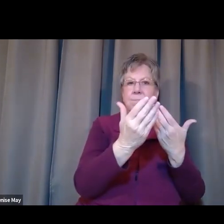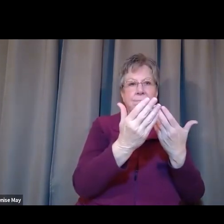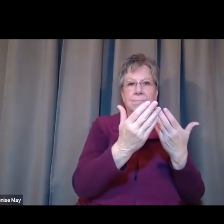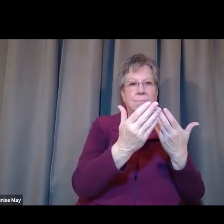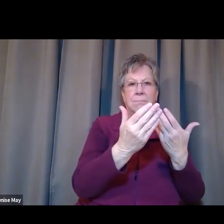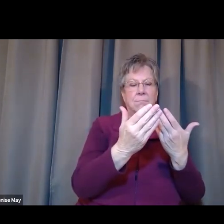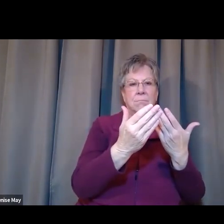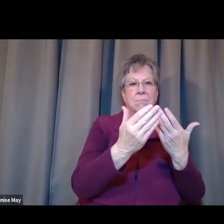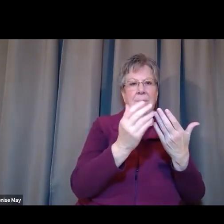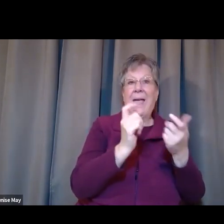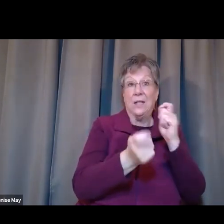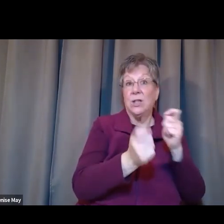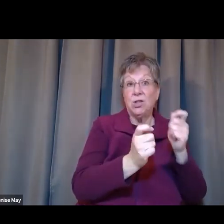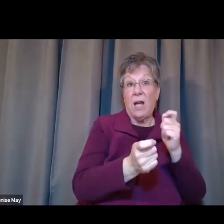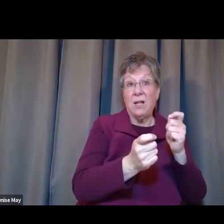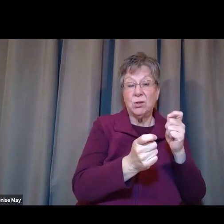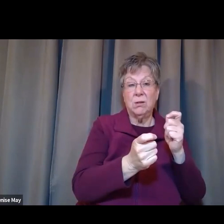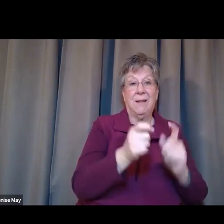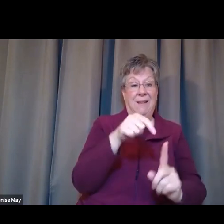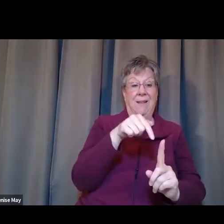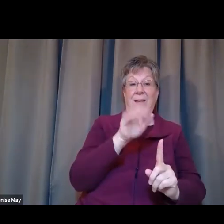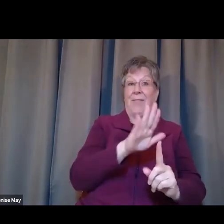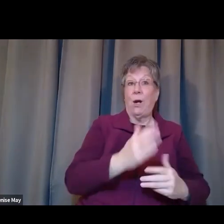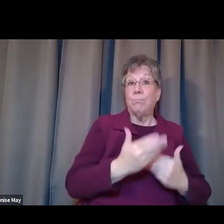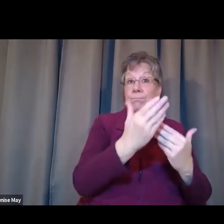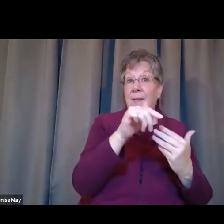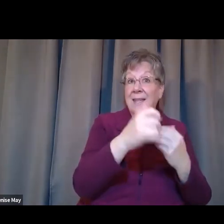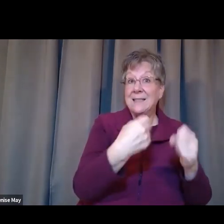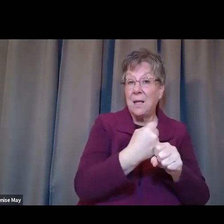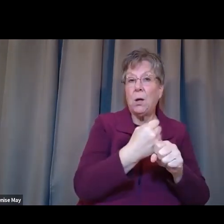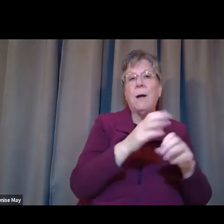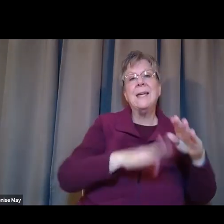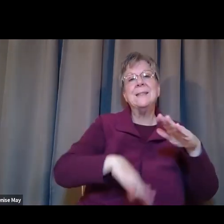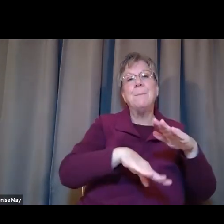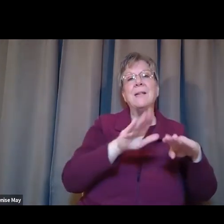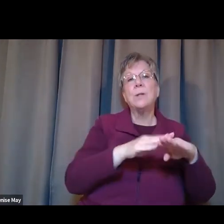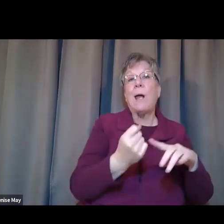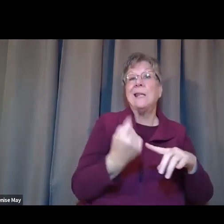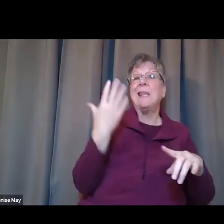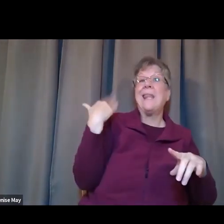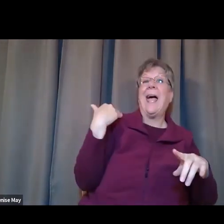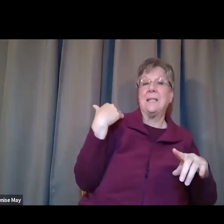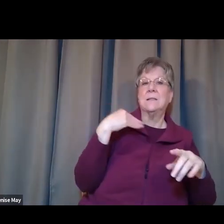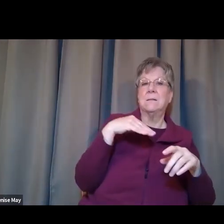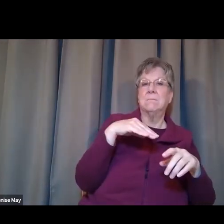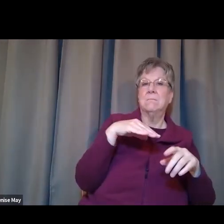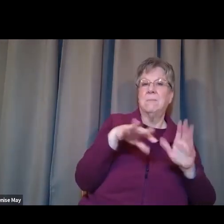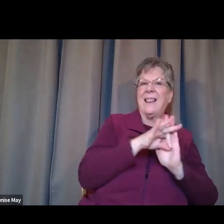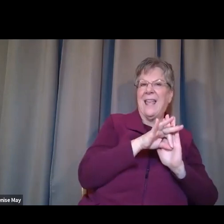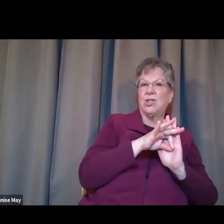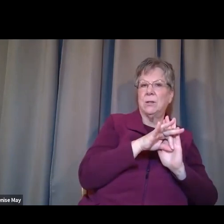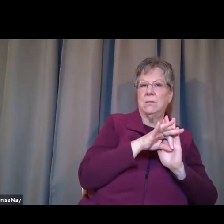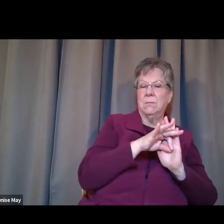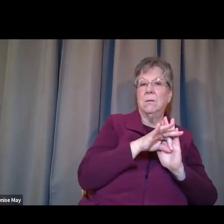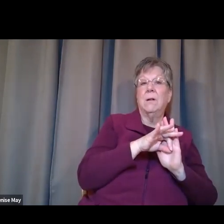election, and that's usually based on the last election. And the last election, what happened in that election is often based more on who